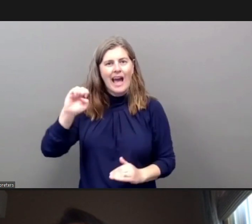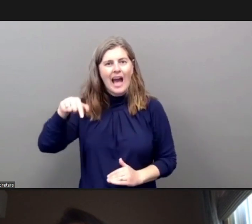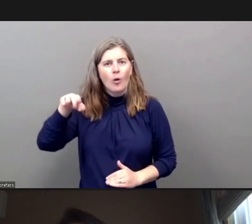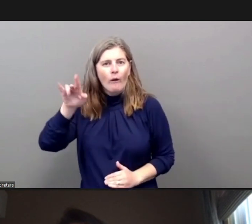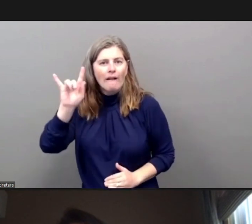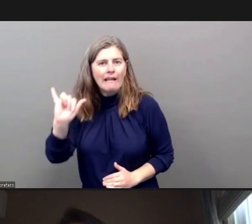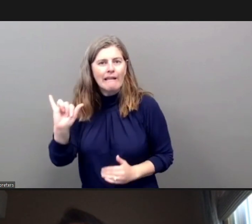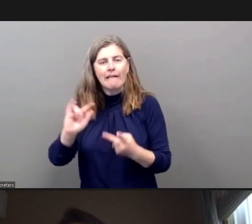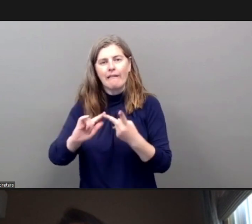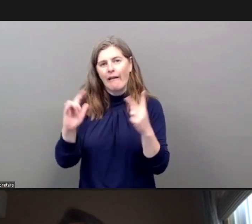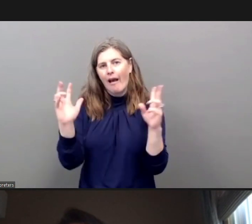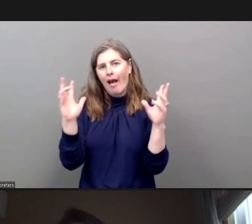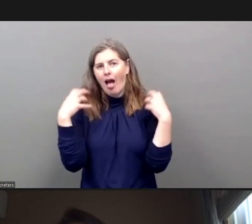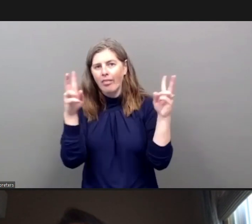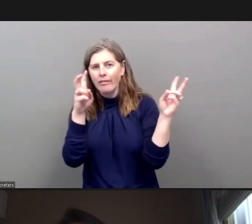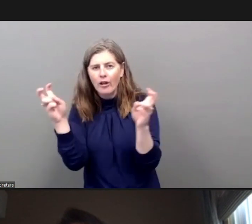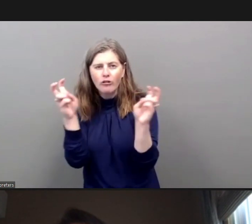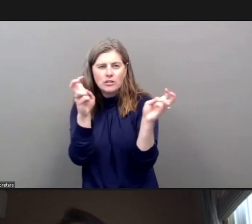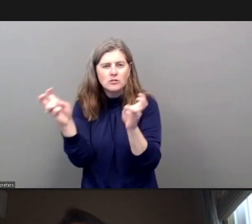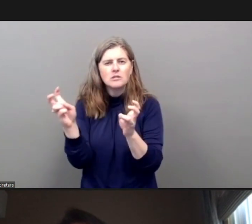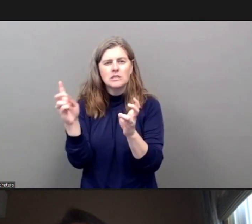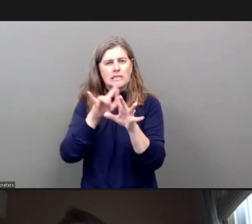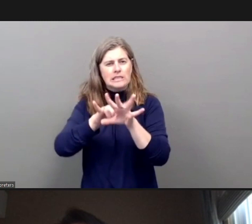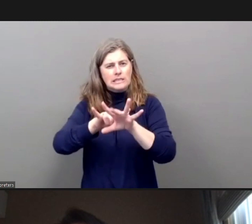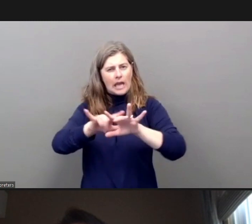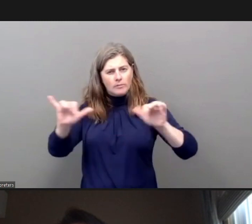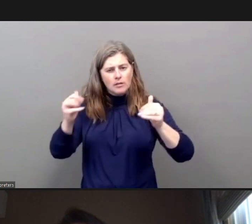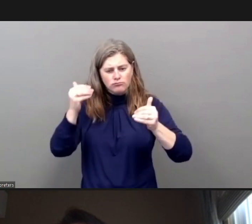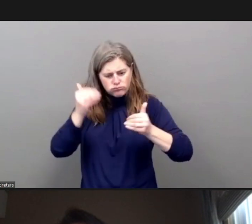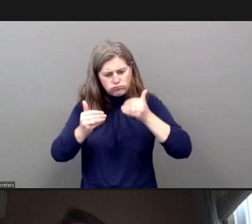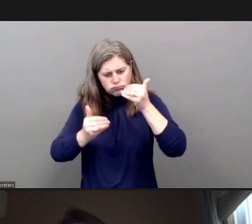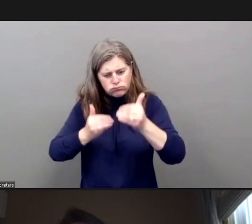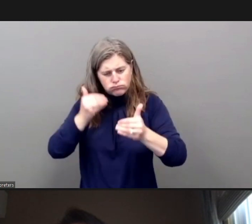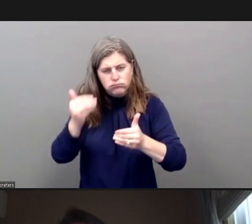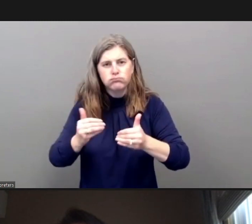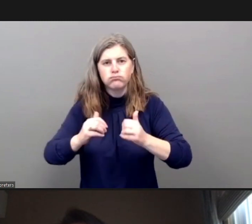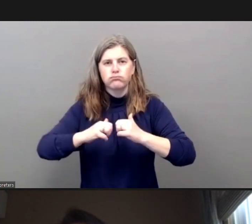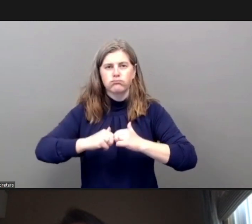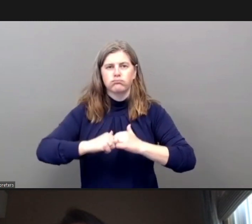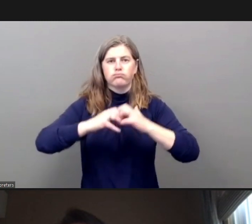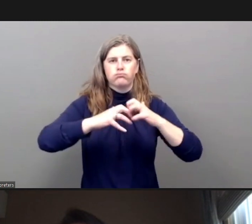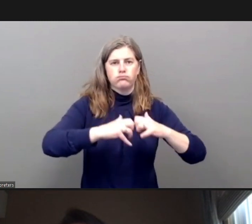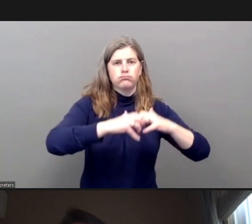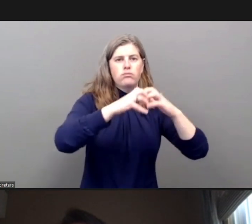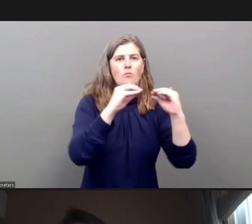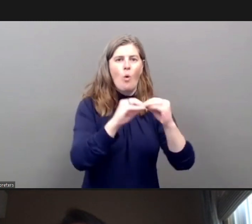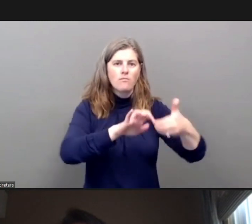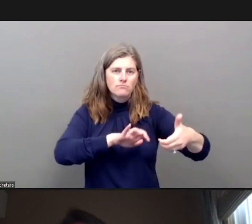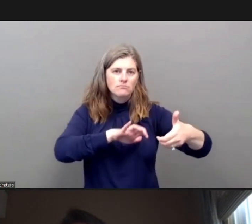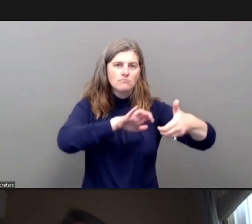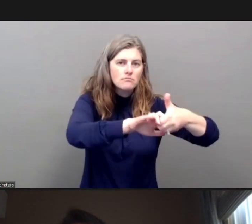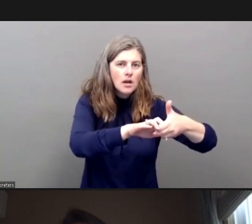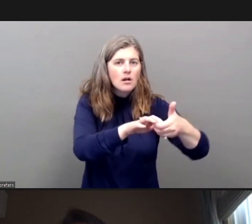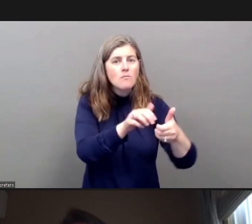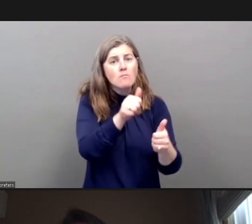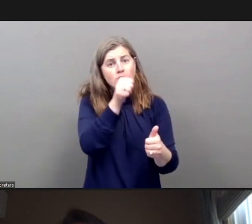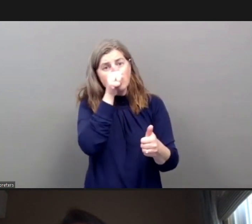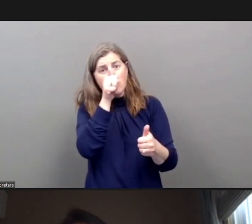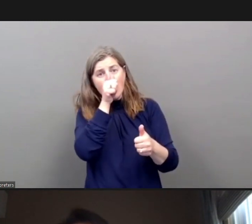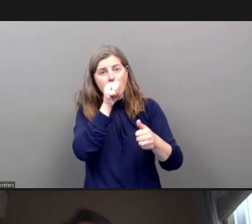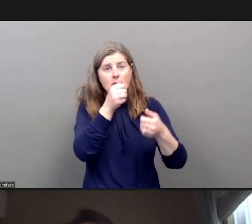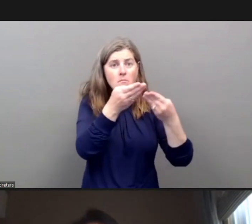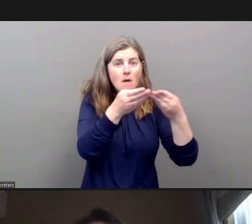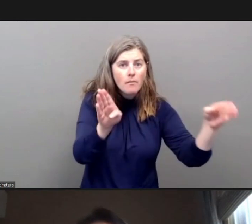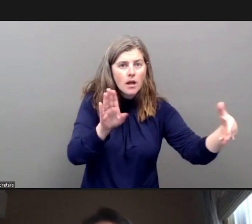healthcare, while at the same time forging stronger public-private partnerships, which we've clearly learned how to